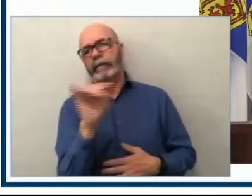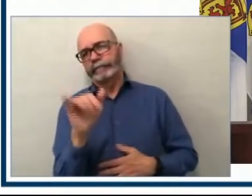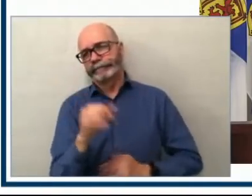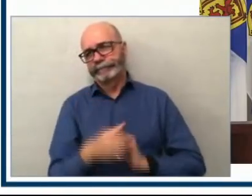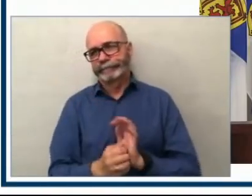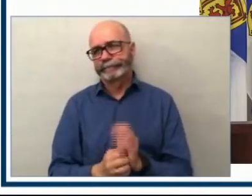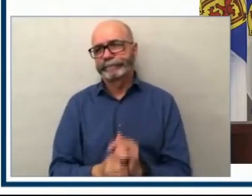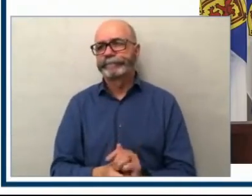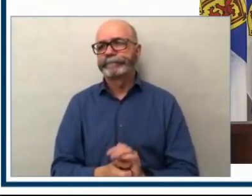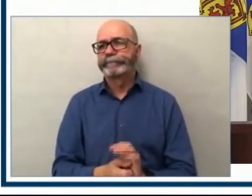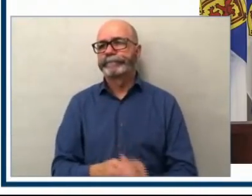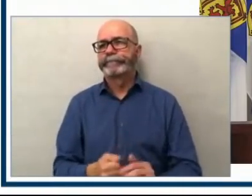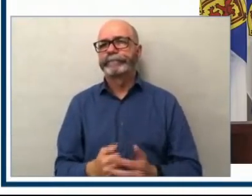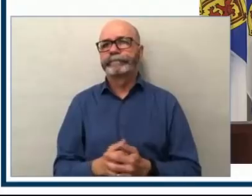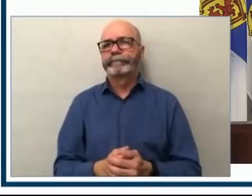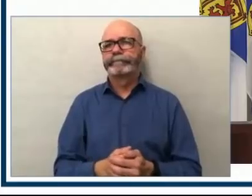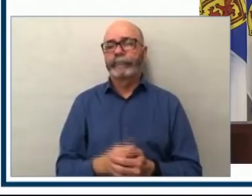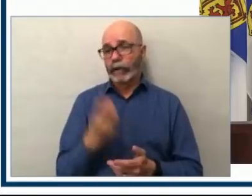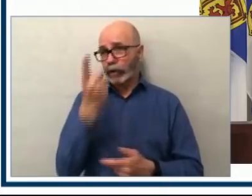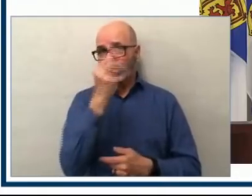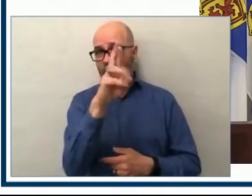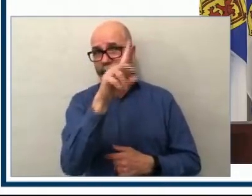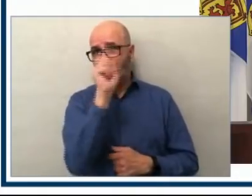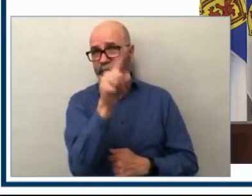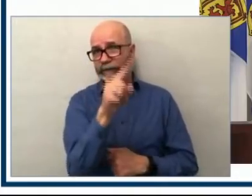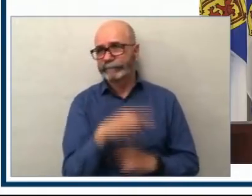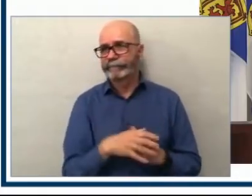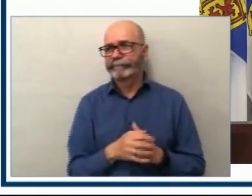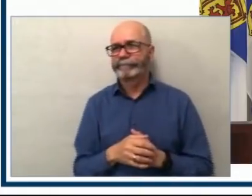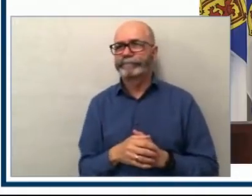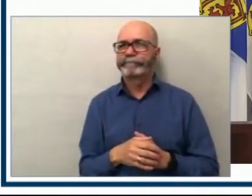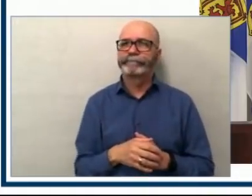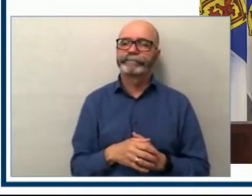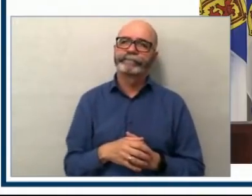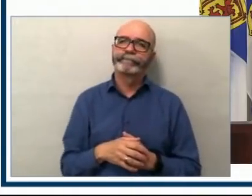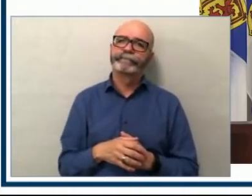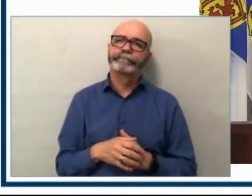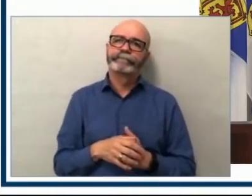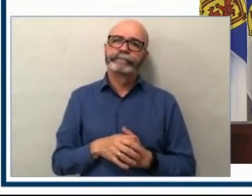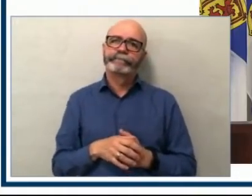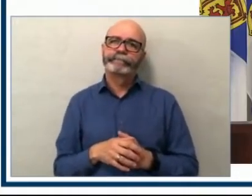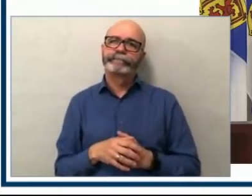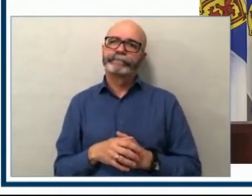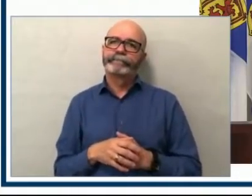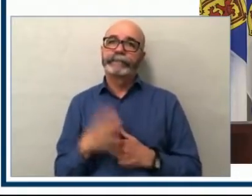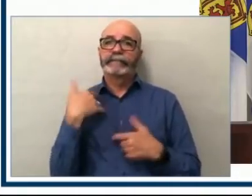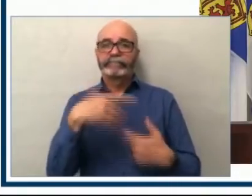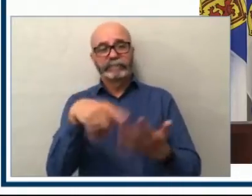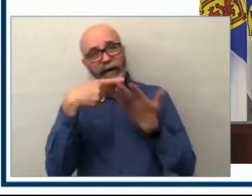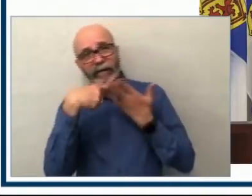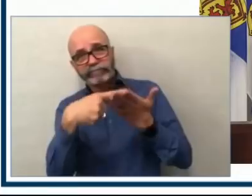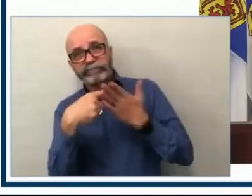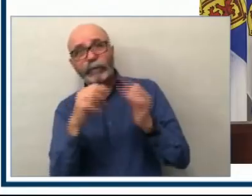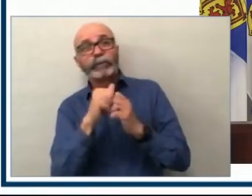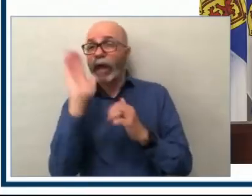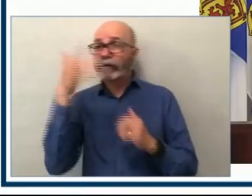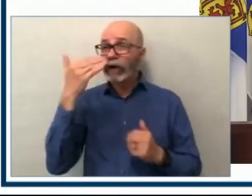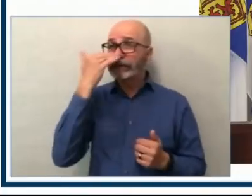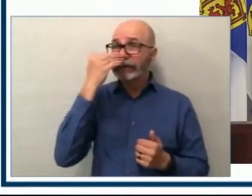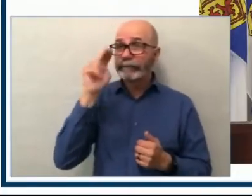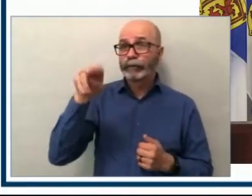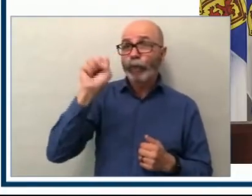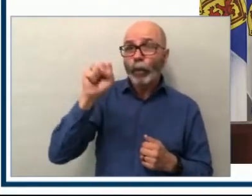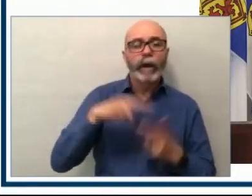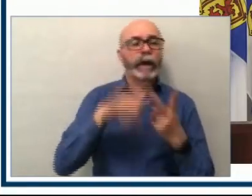Dr. Strang, you've mentioned before that you were in conversation with the African Nova Scotian and the Indigenous communities